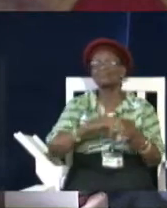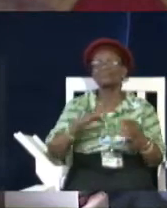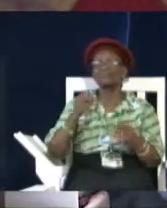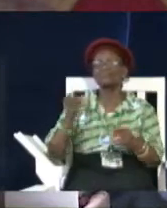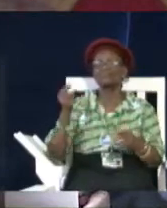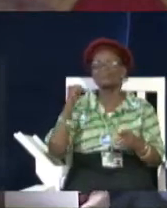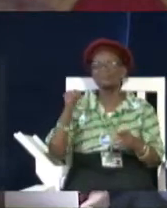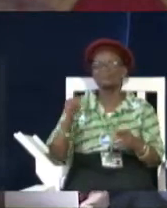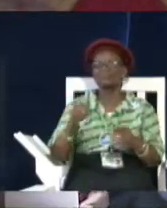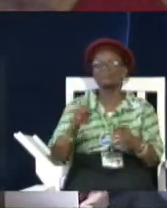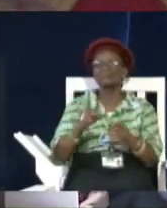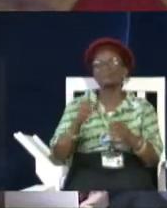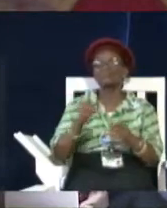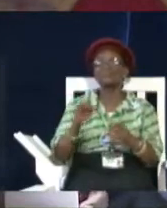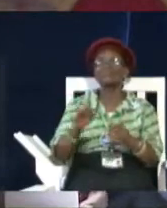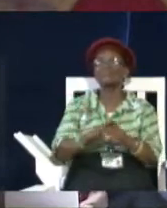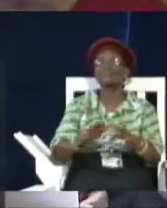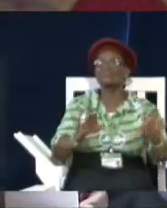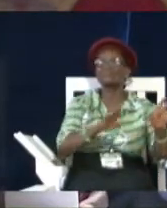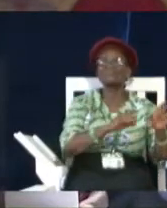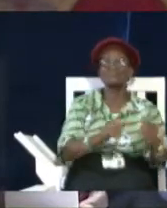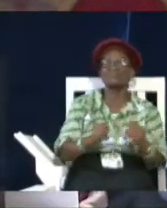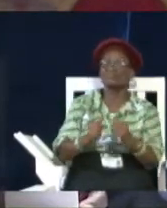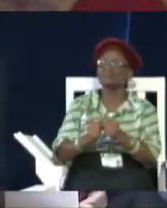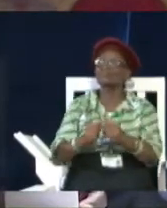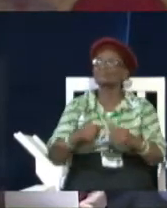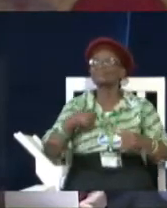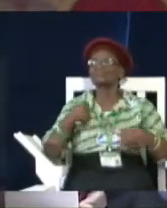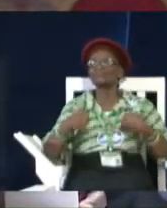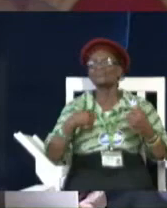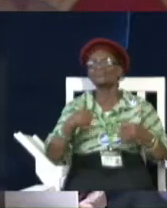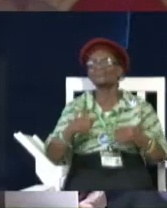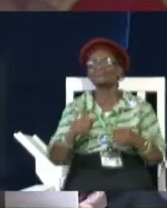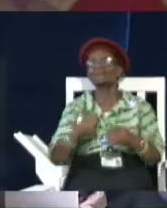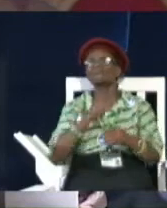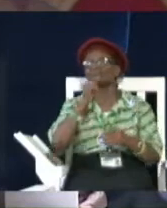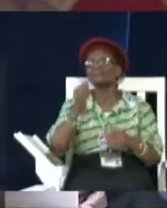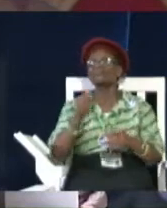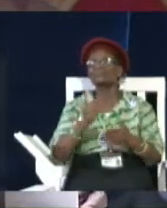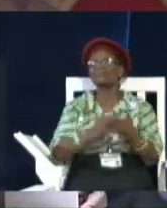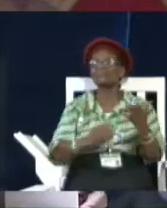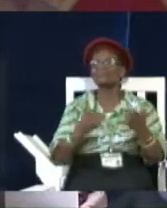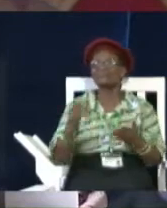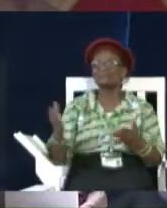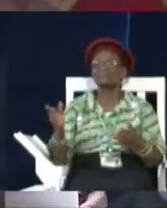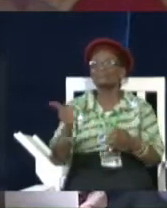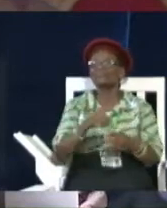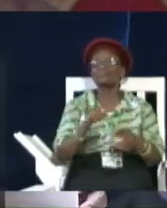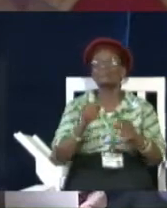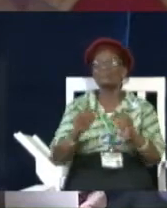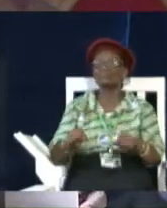Not something you can see with physical eyes, but it was there.